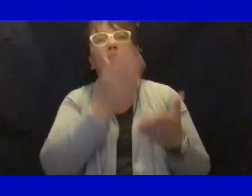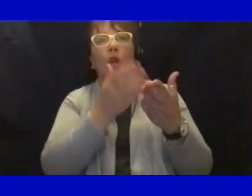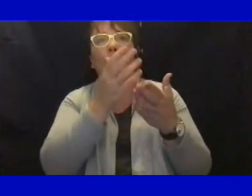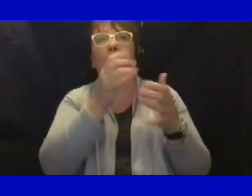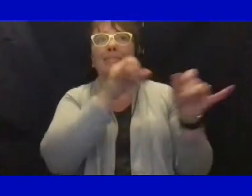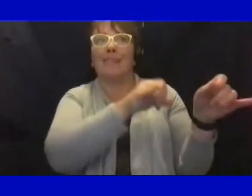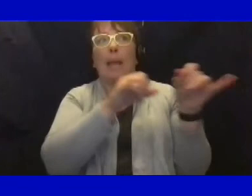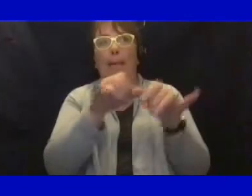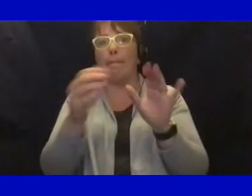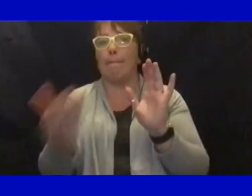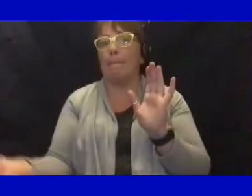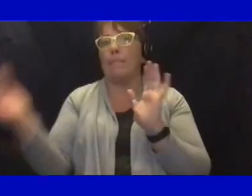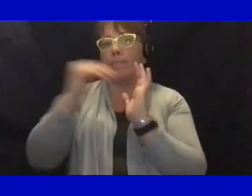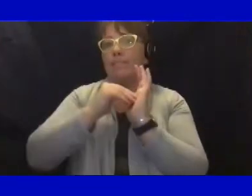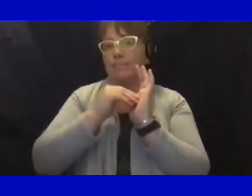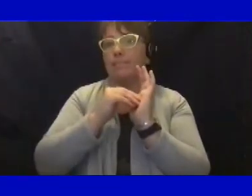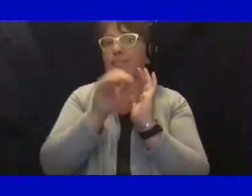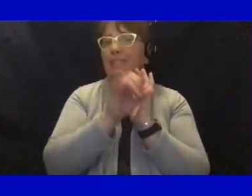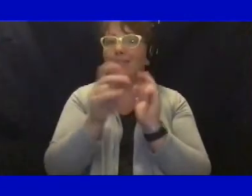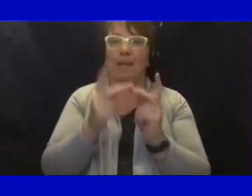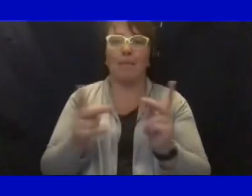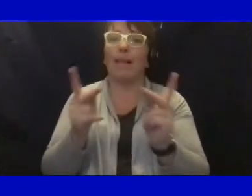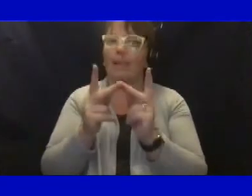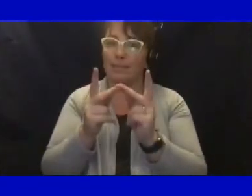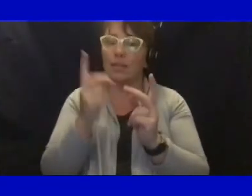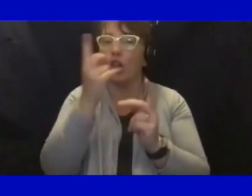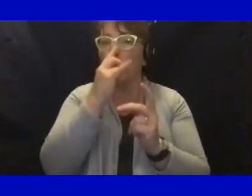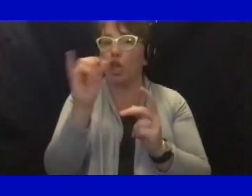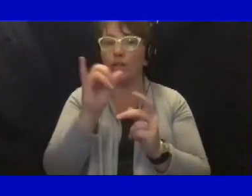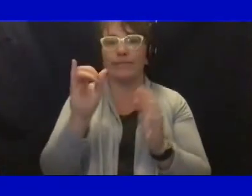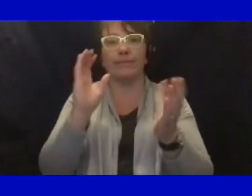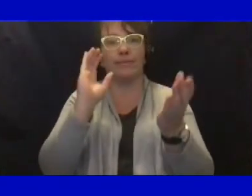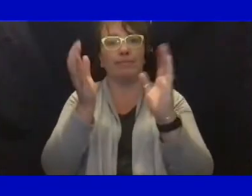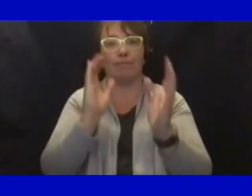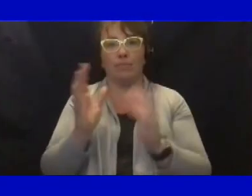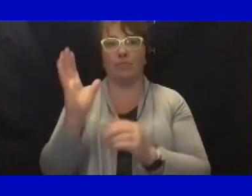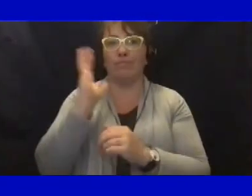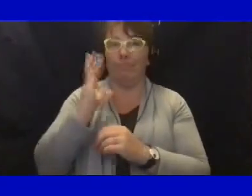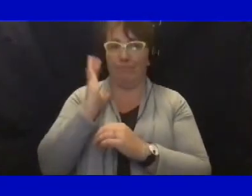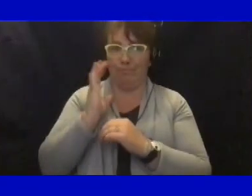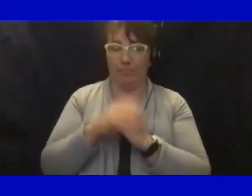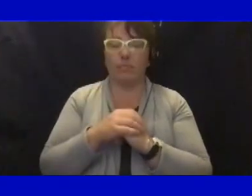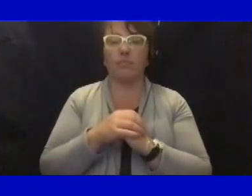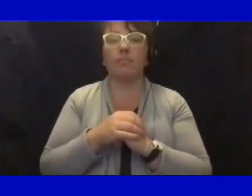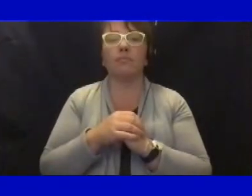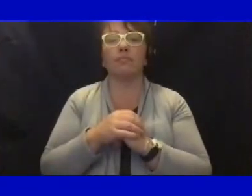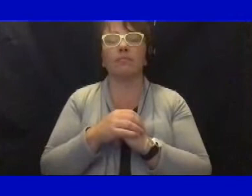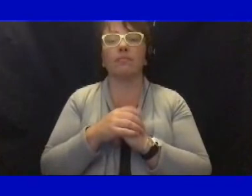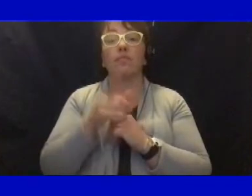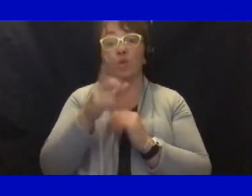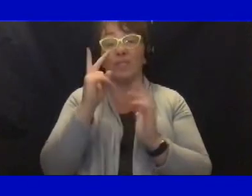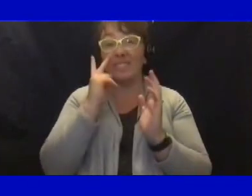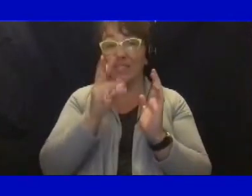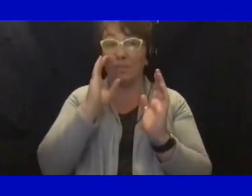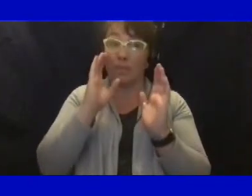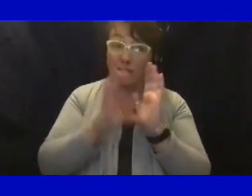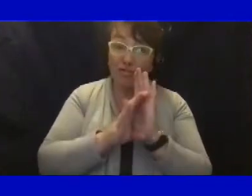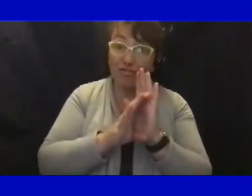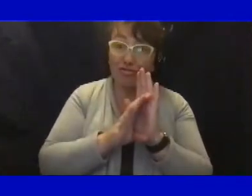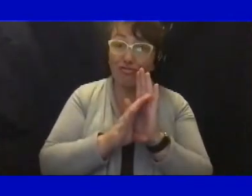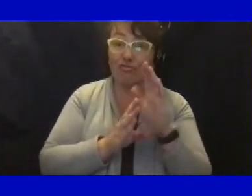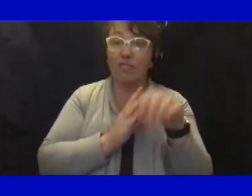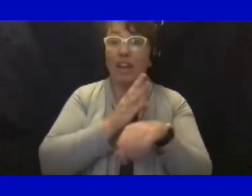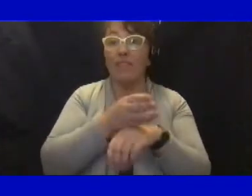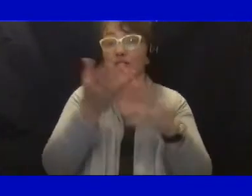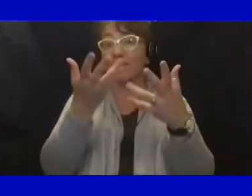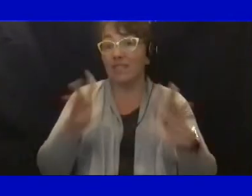mud flow out of the canyon, it's probably going to look a lot like that one that you saw last time. And so you can see some pictures. This is after they cleared the road, but you can see the